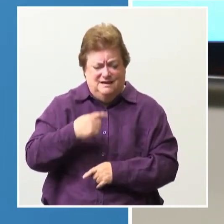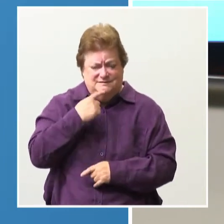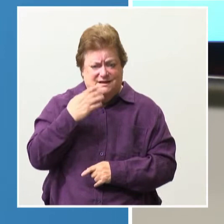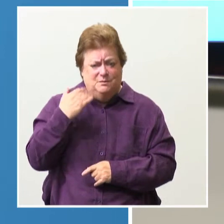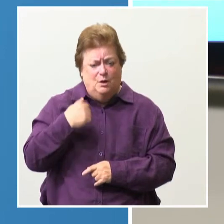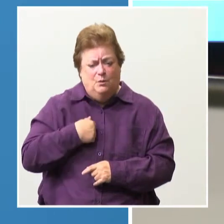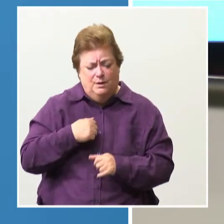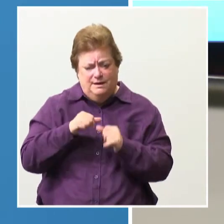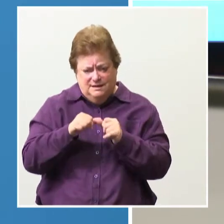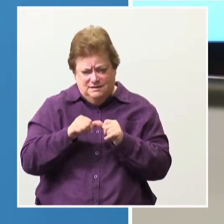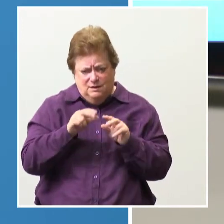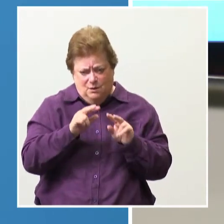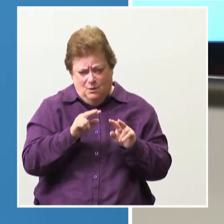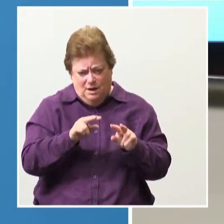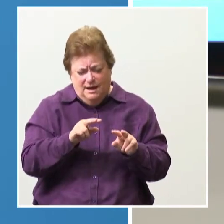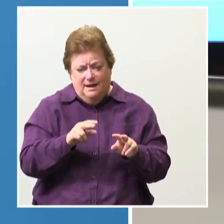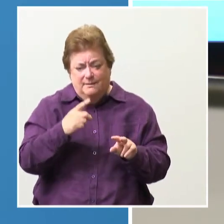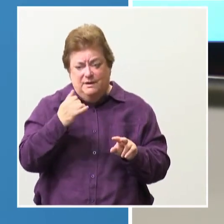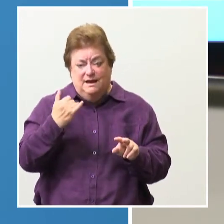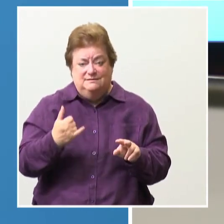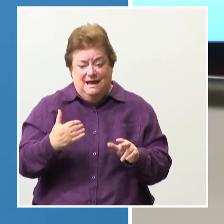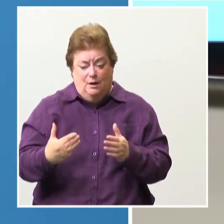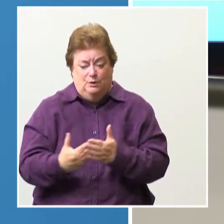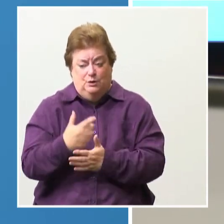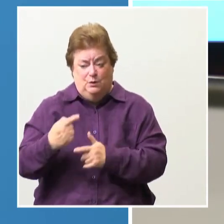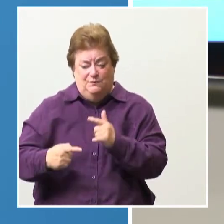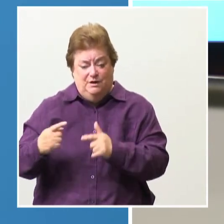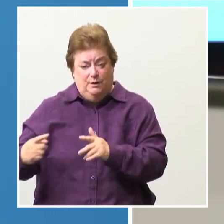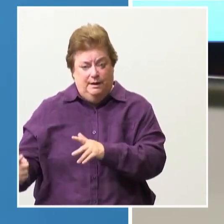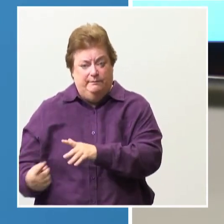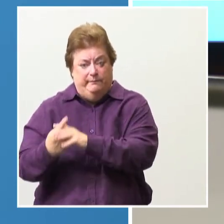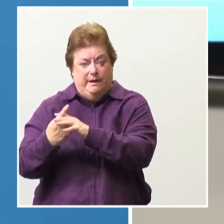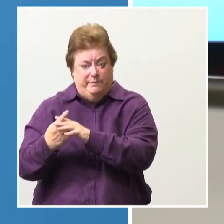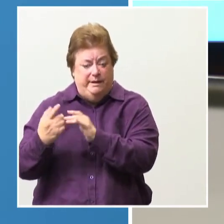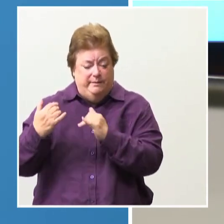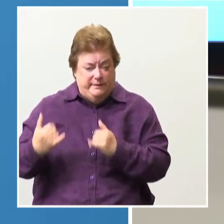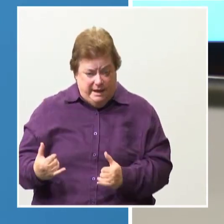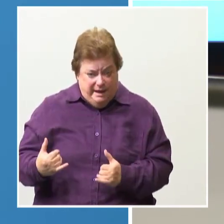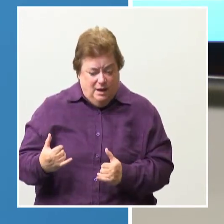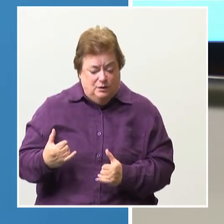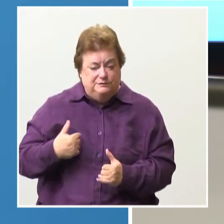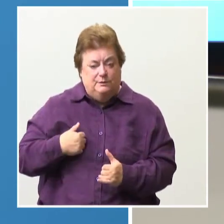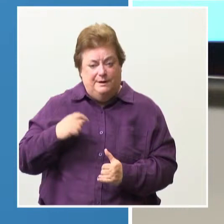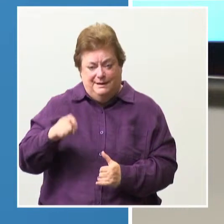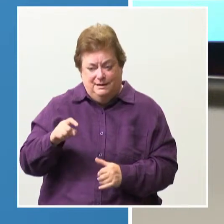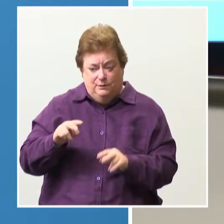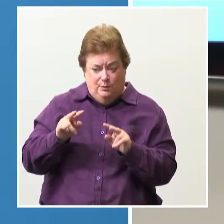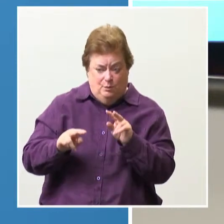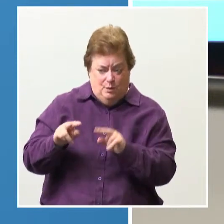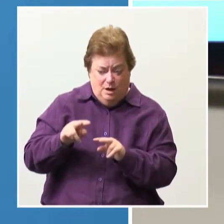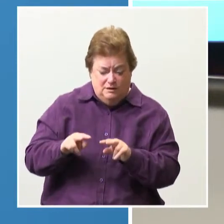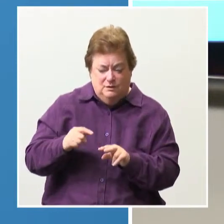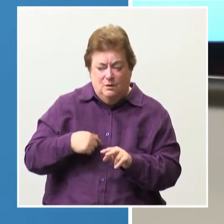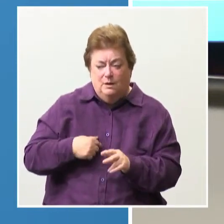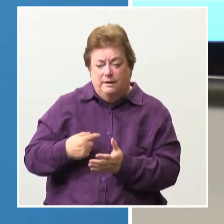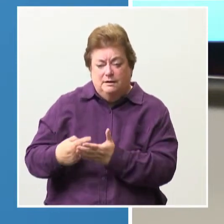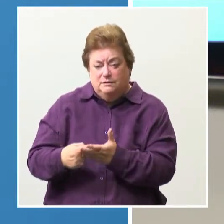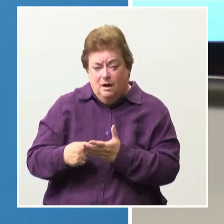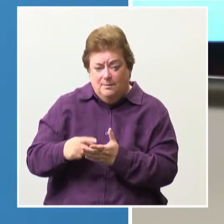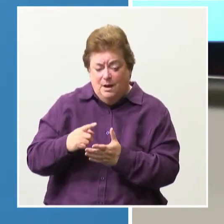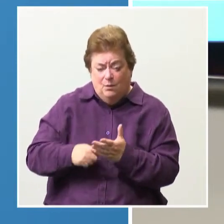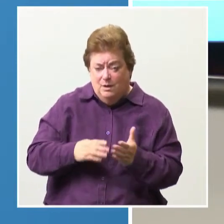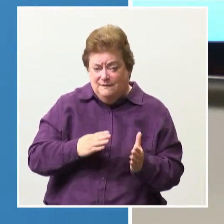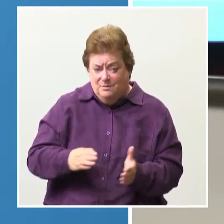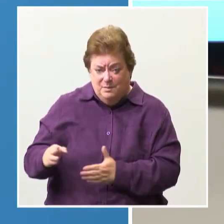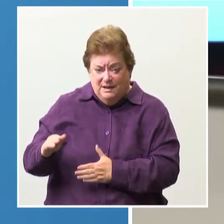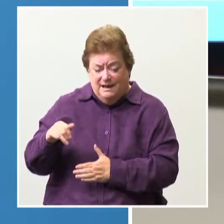continuously monitor. Now we have another new variant of concern. So we can talk about what our plan is, but we'll